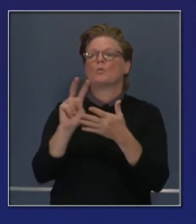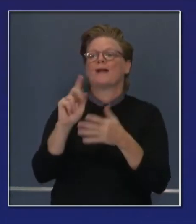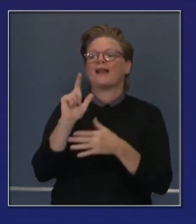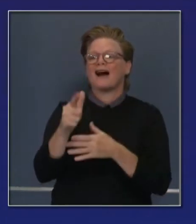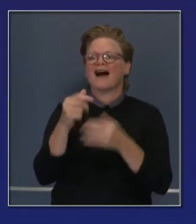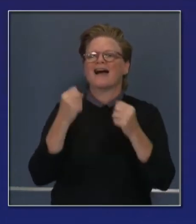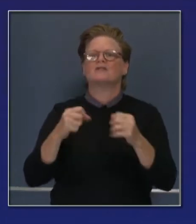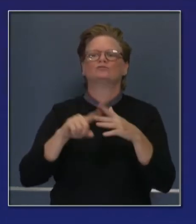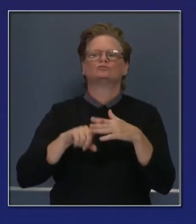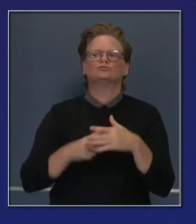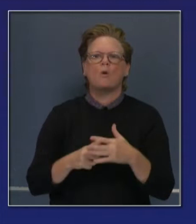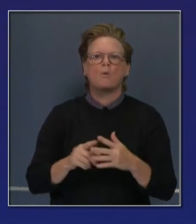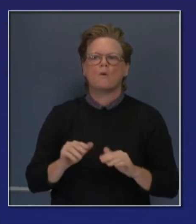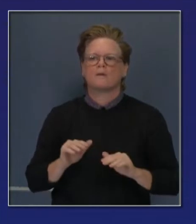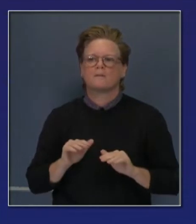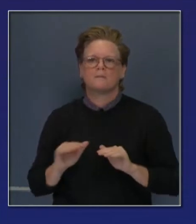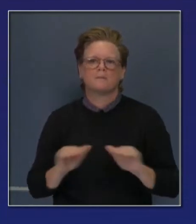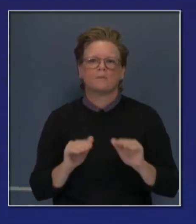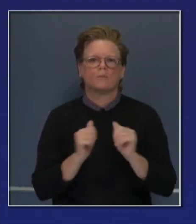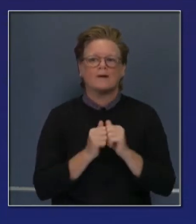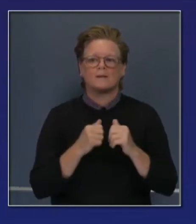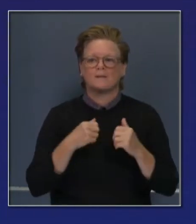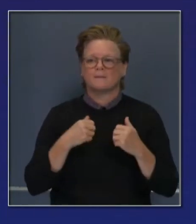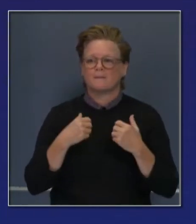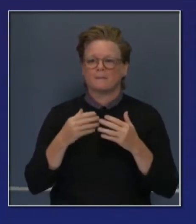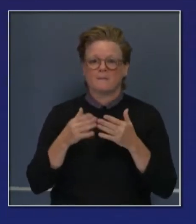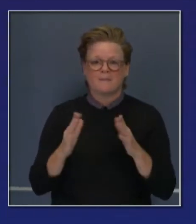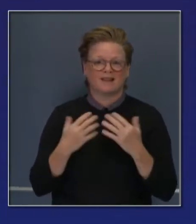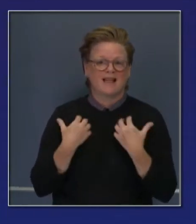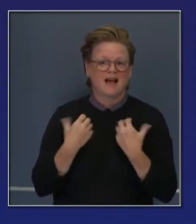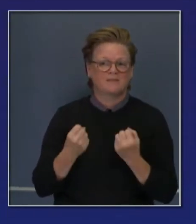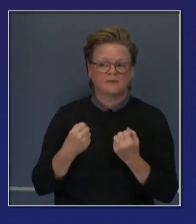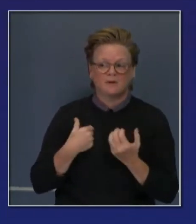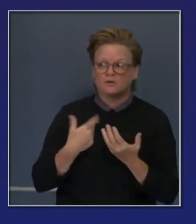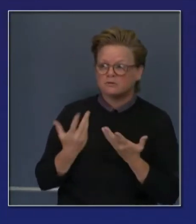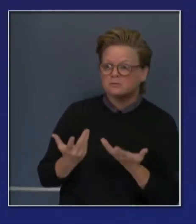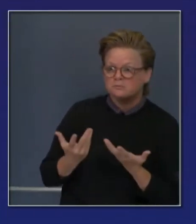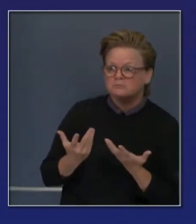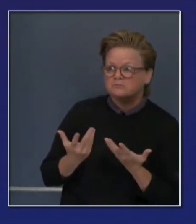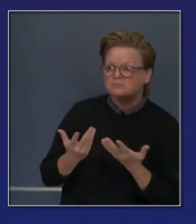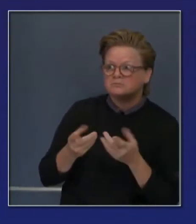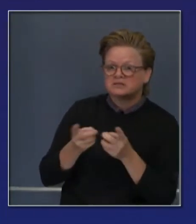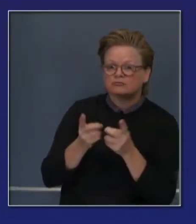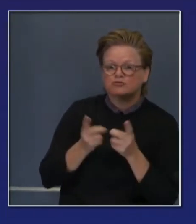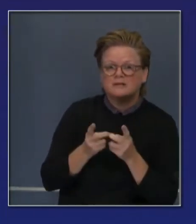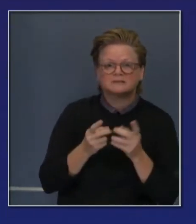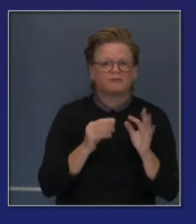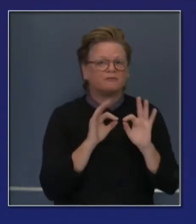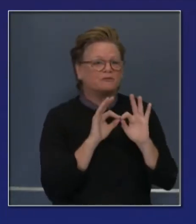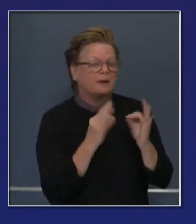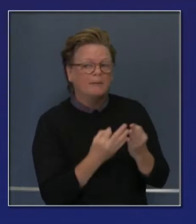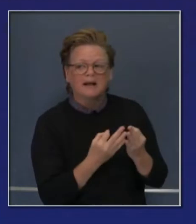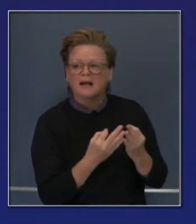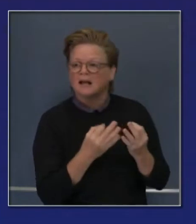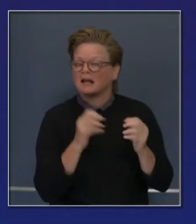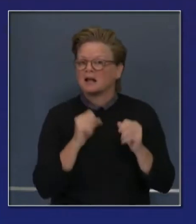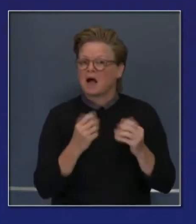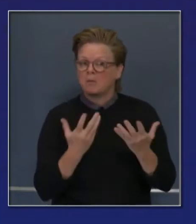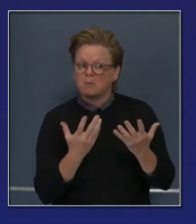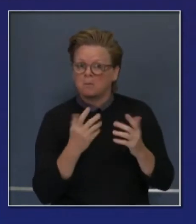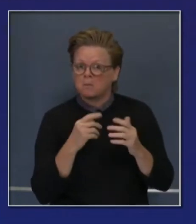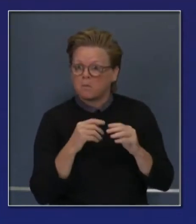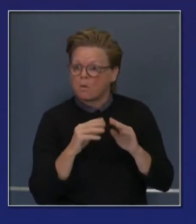about opening schools in that county with districts, families, others, to determine when the right time